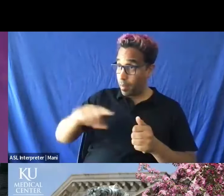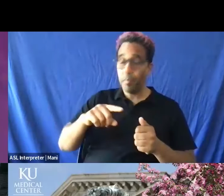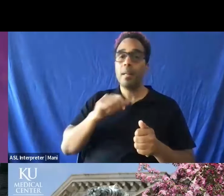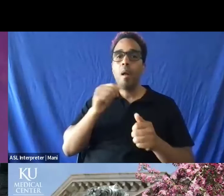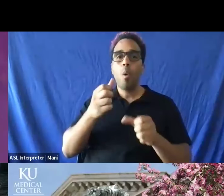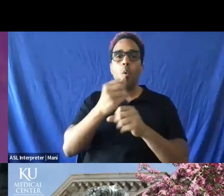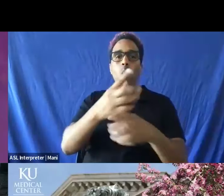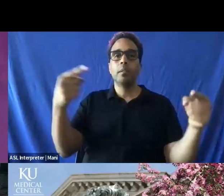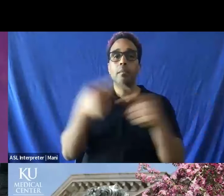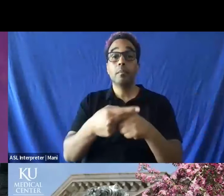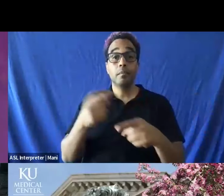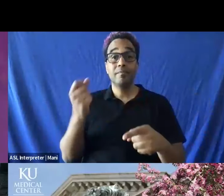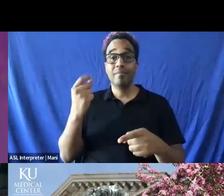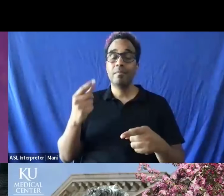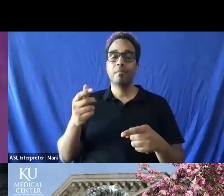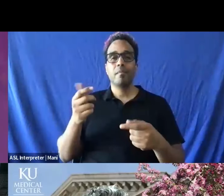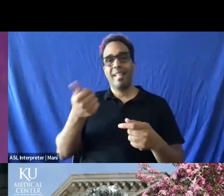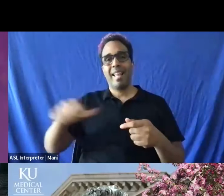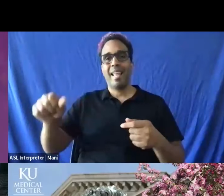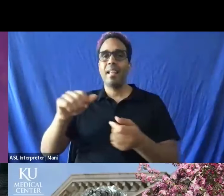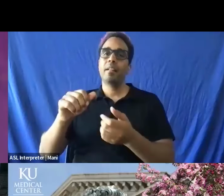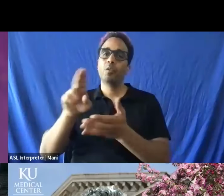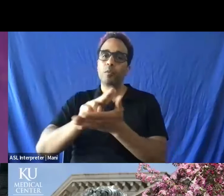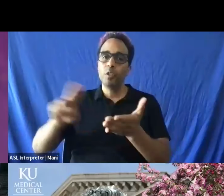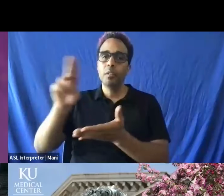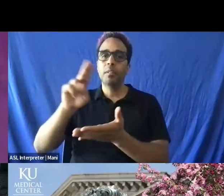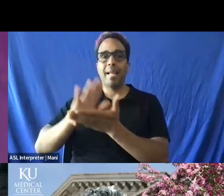all universities and academic health centers.